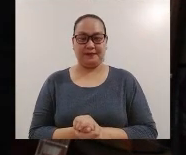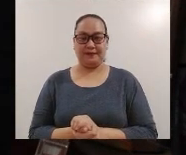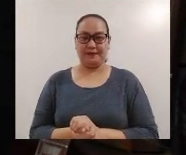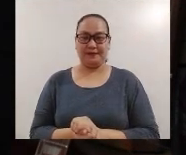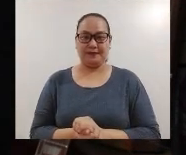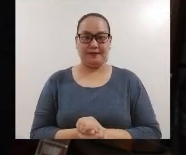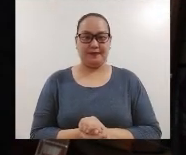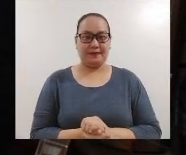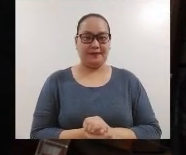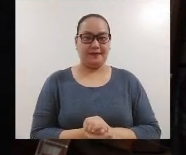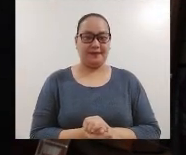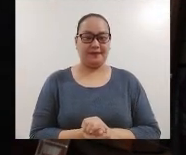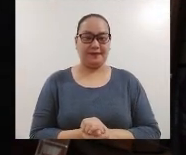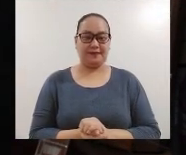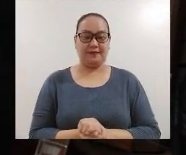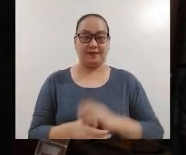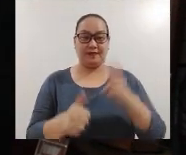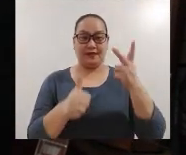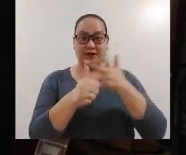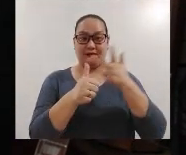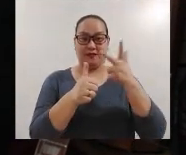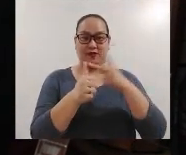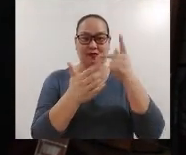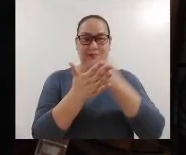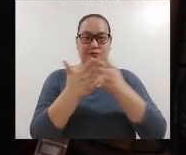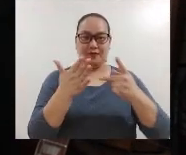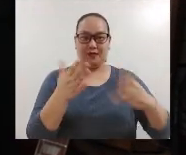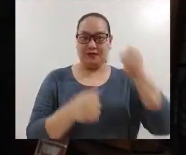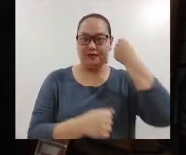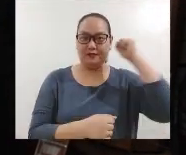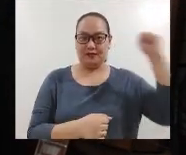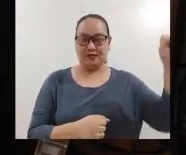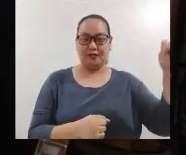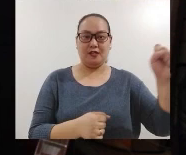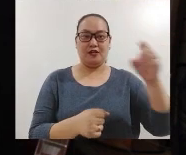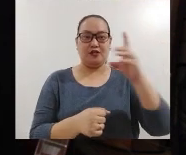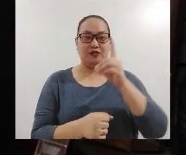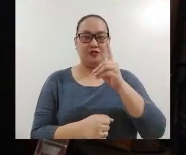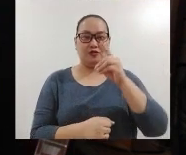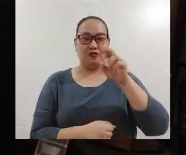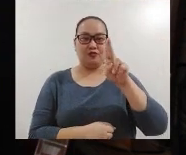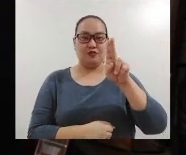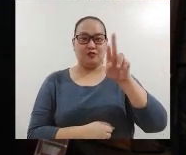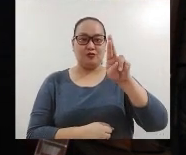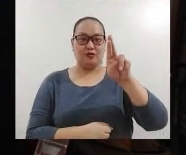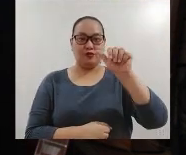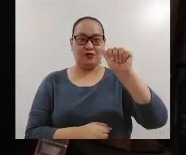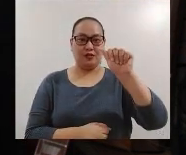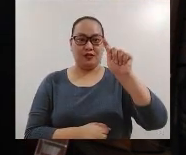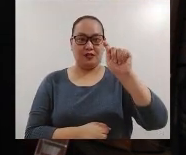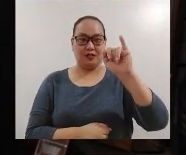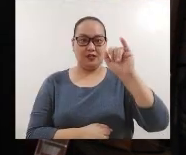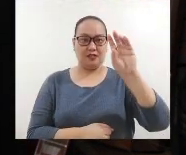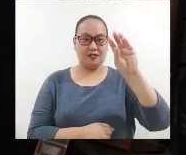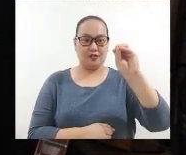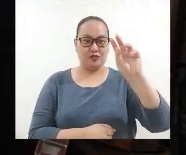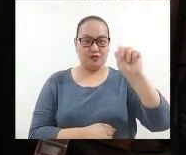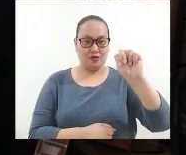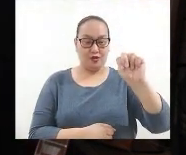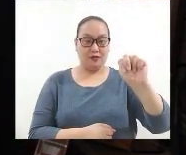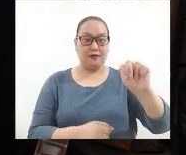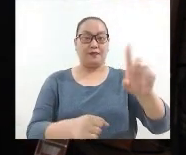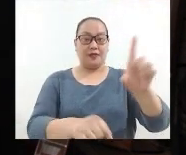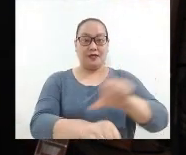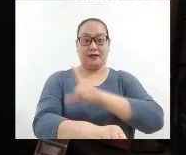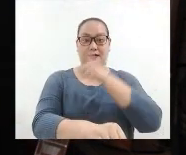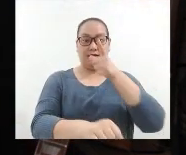The third property of sound is duration. Duration is the length of sound. By the way, all